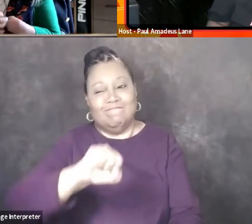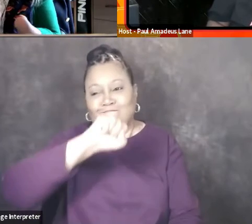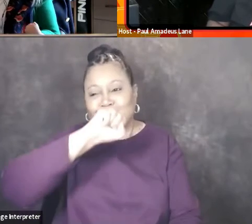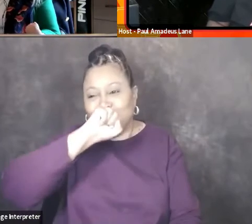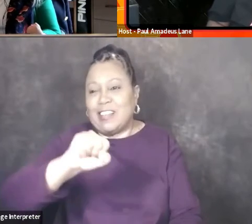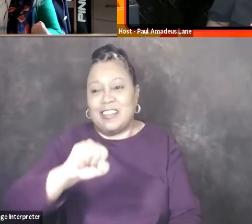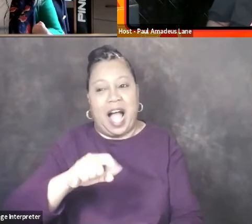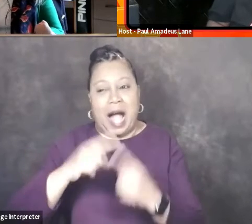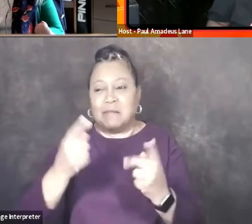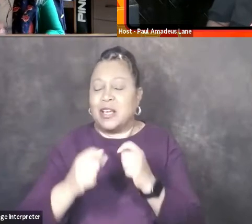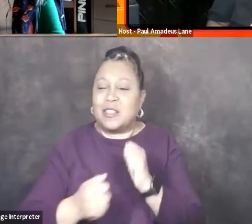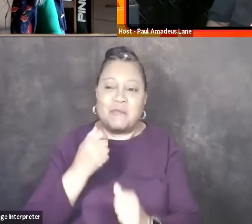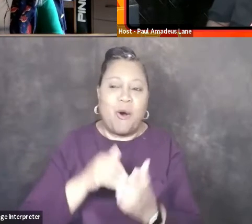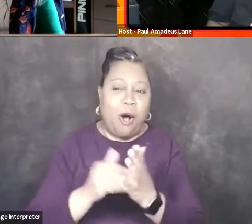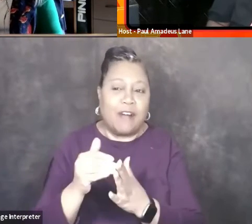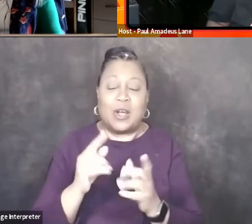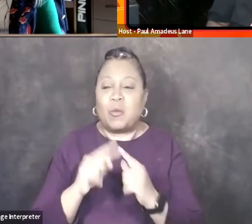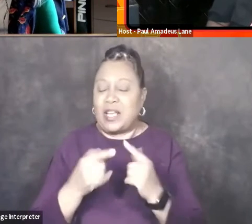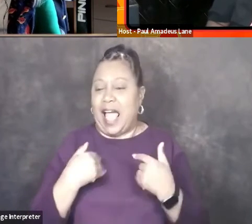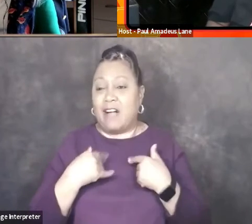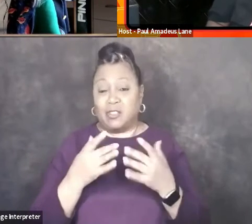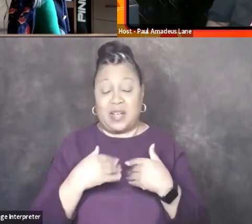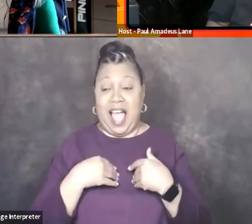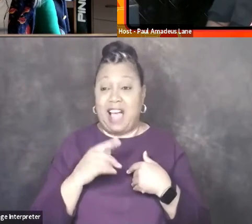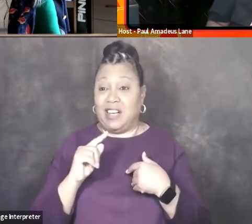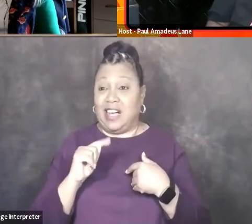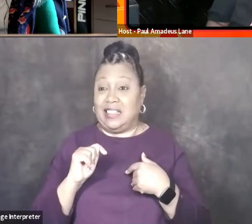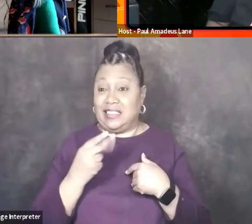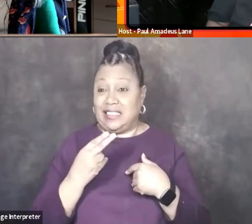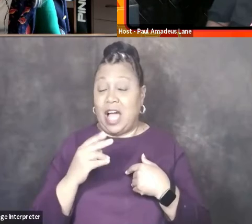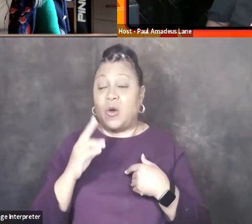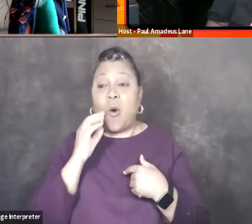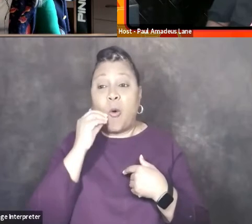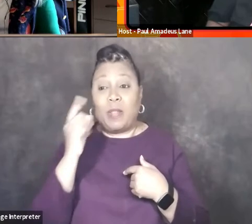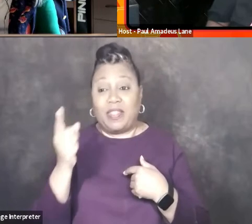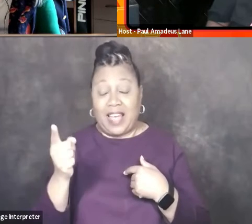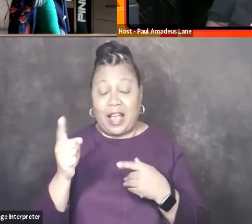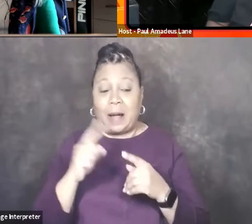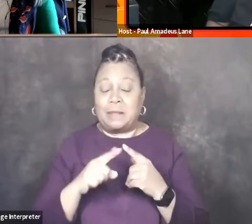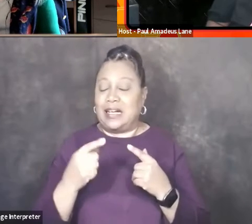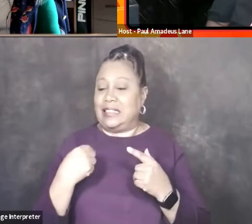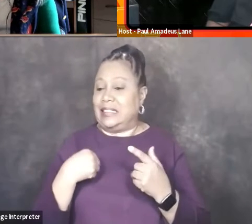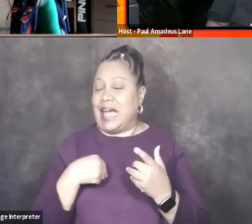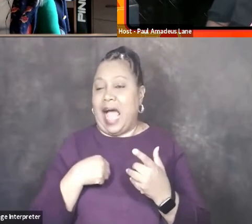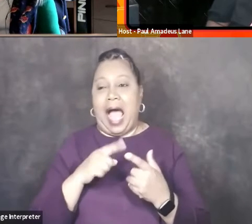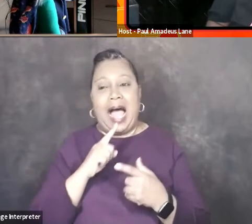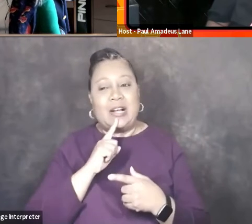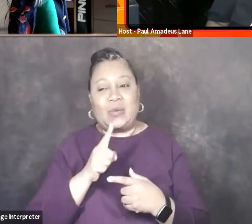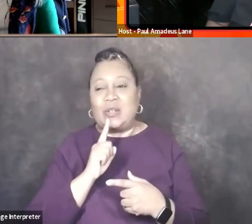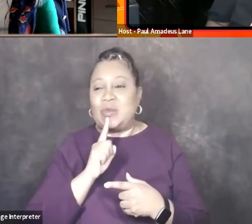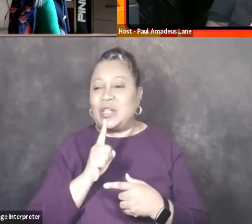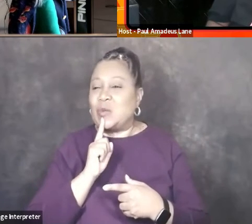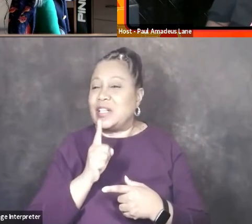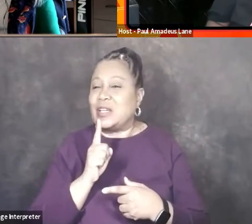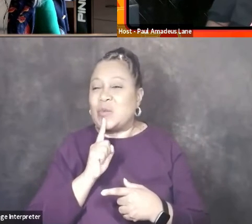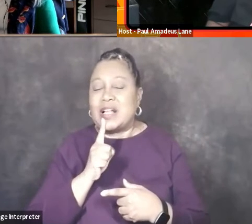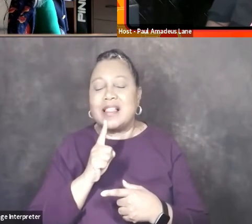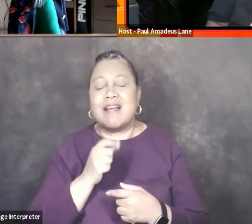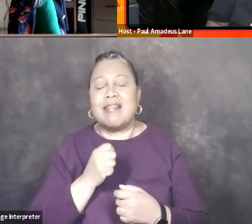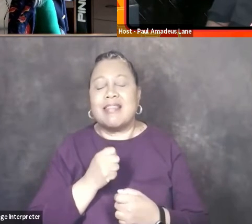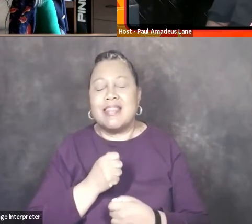I've played it the most often. Also, we actually have a townhome there, but I really, really, really